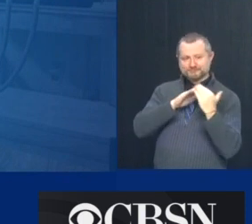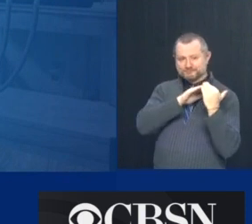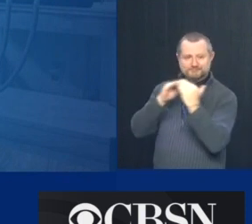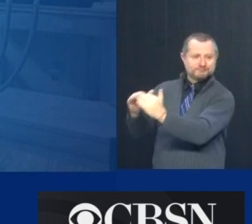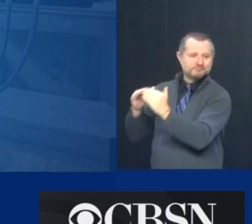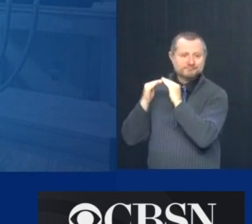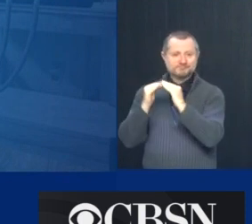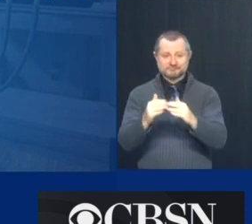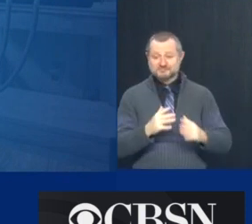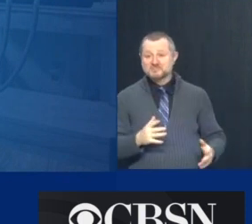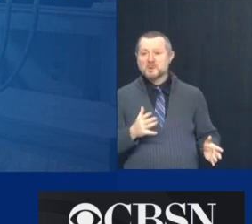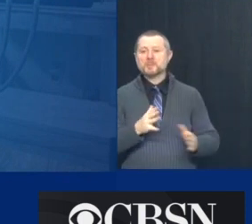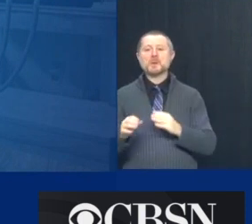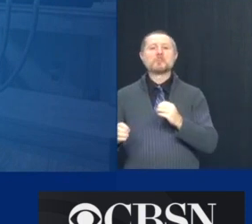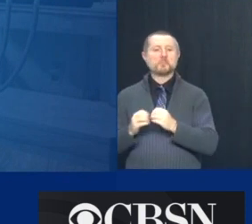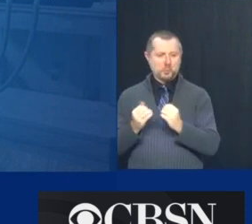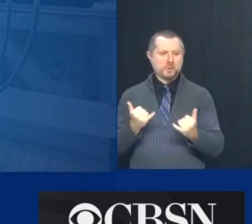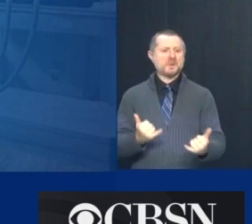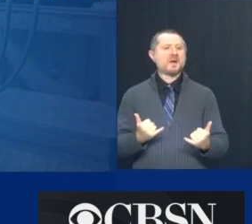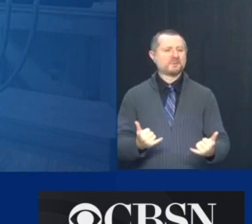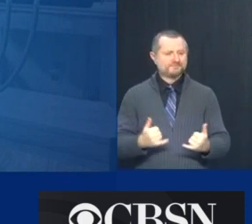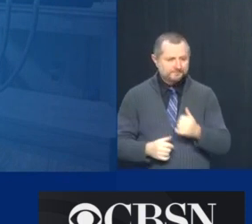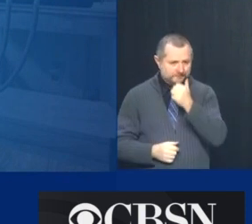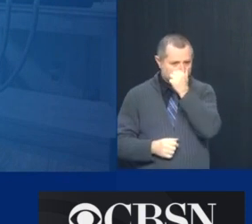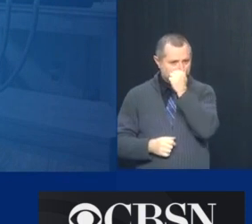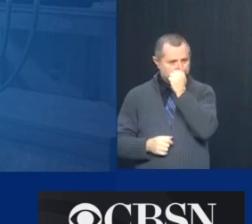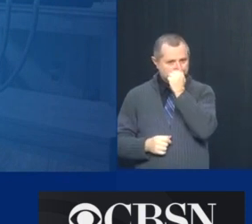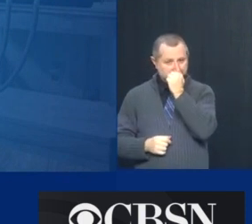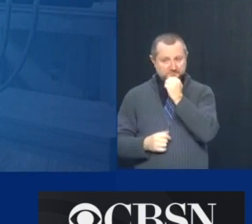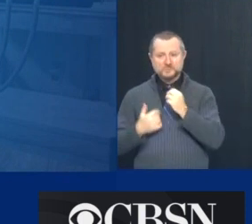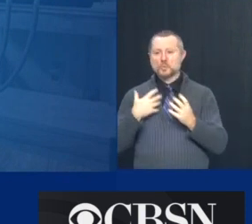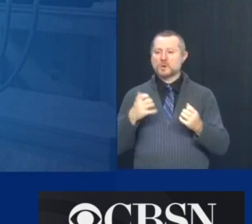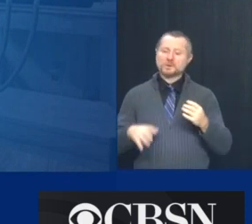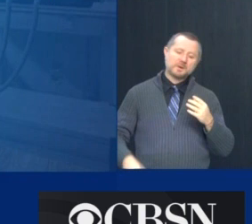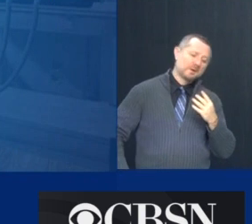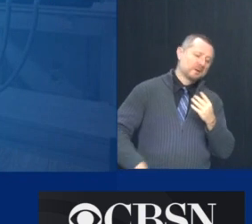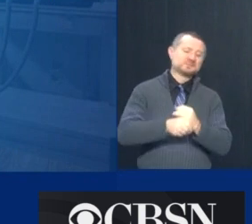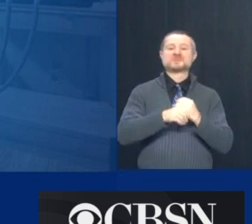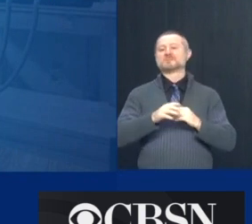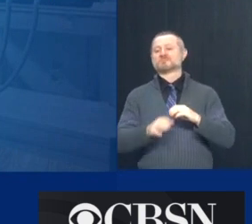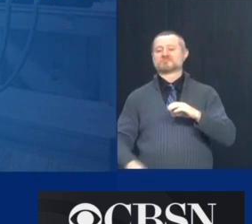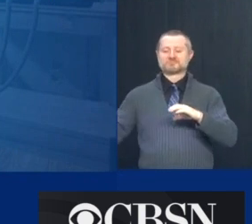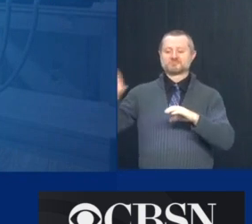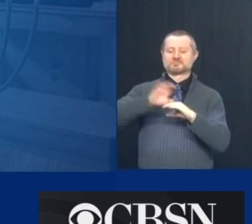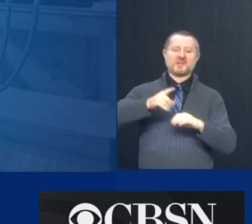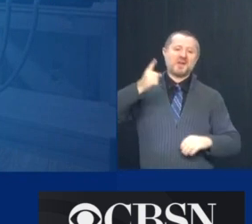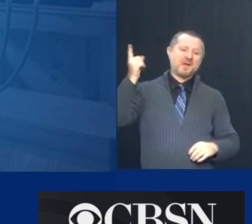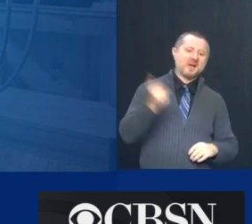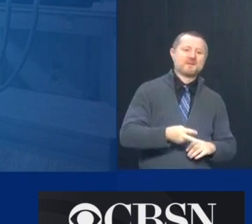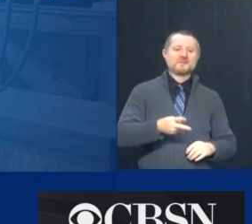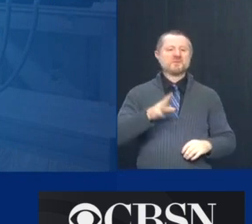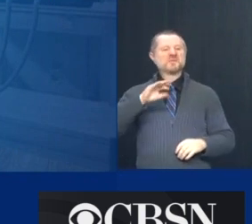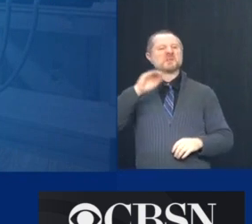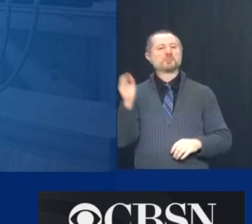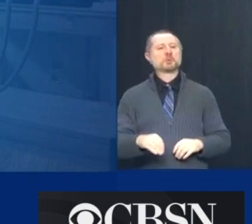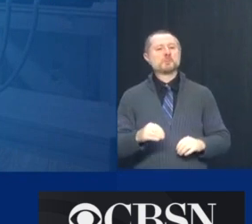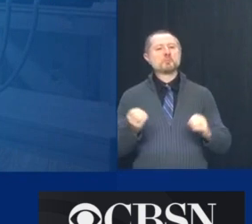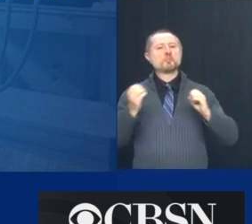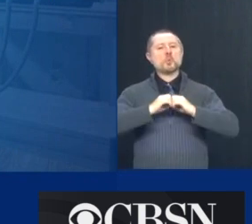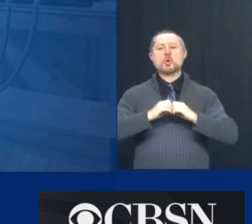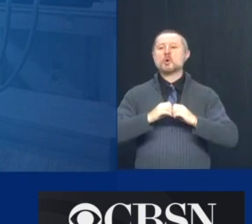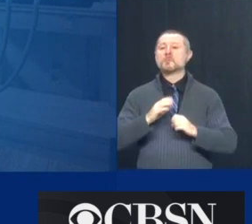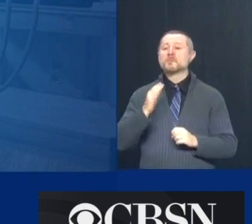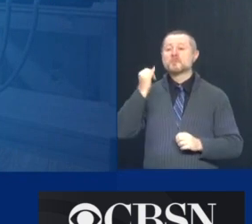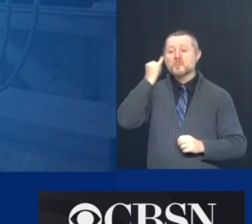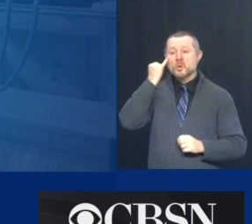Plan now for adding 50% capacity to your hospital. If you have 100 beds,